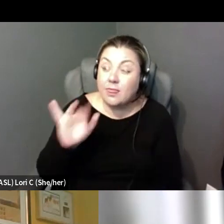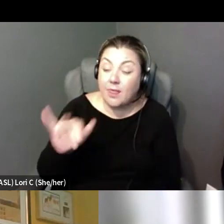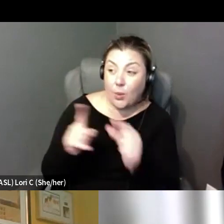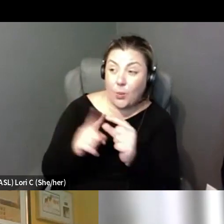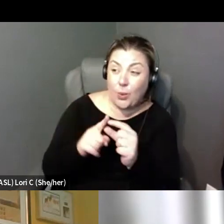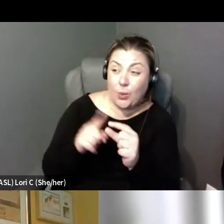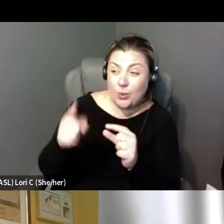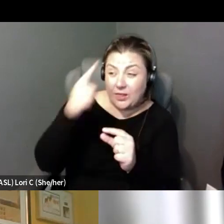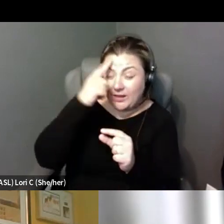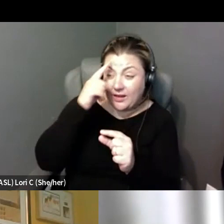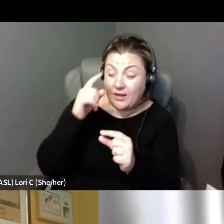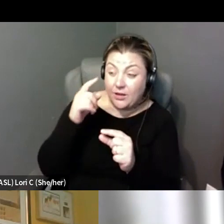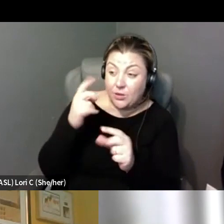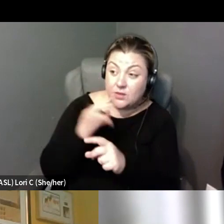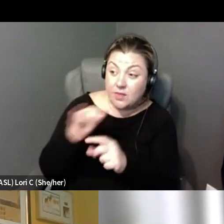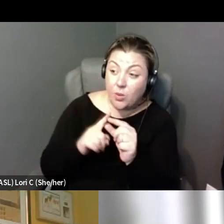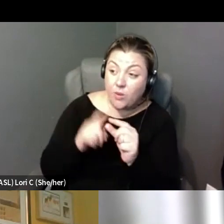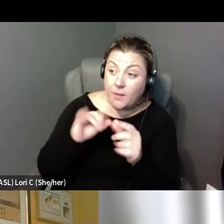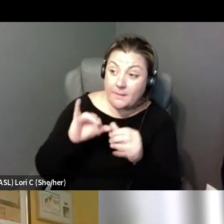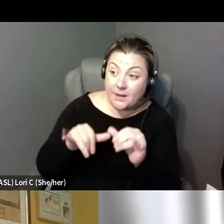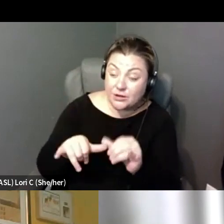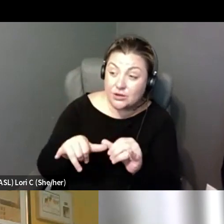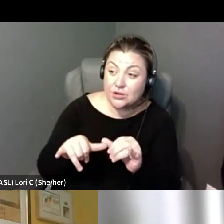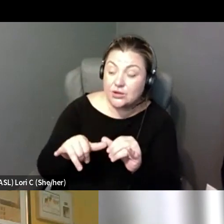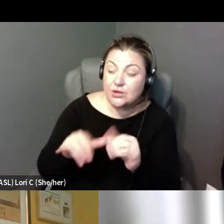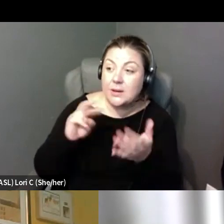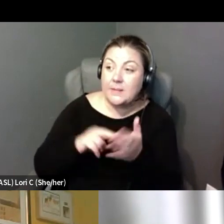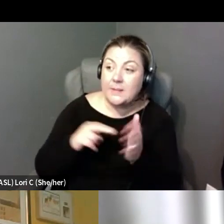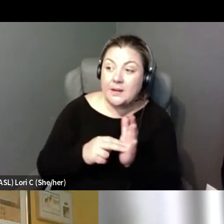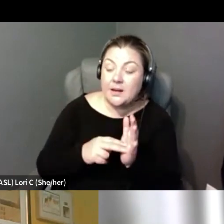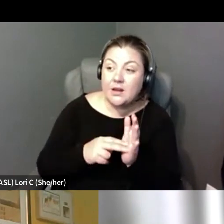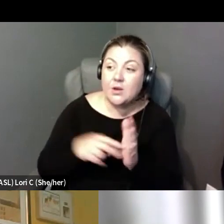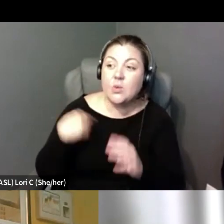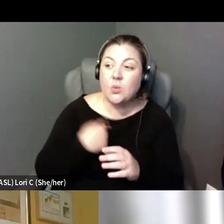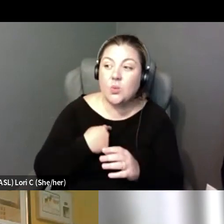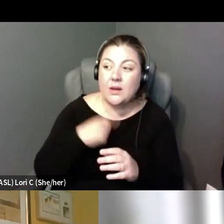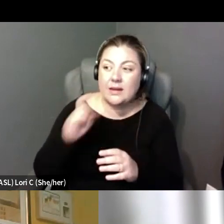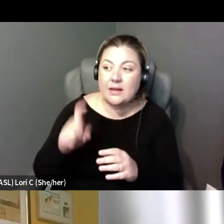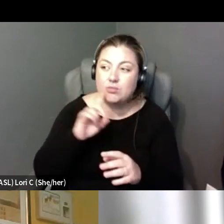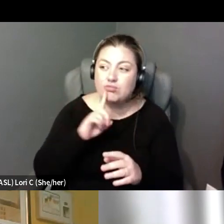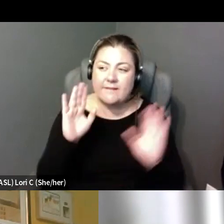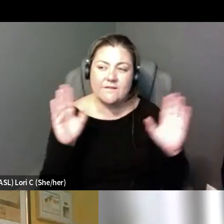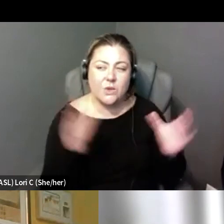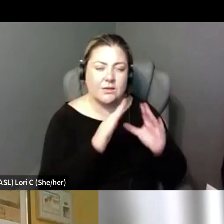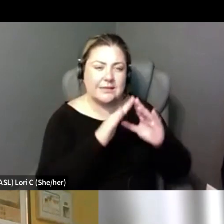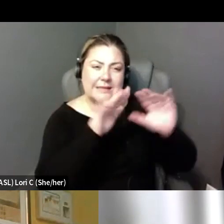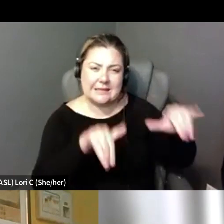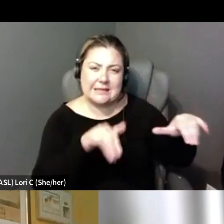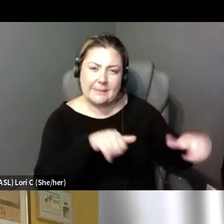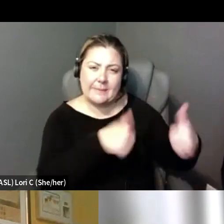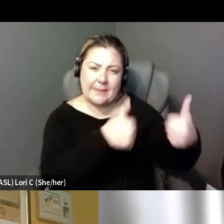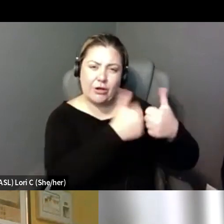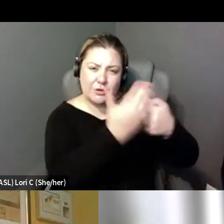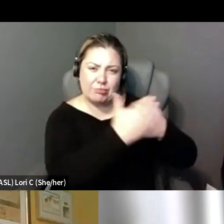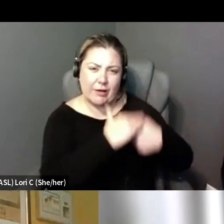the measure, we should all be looking at systems level barriers and trying to remove those as a way to